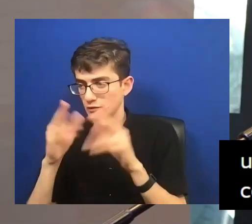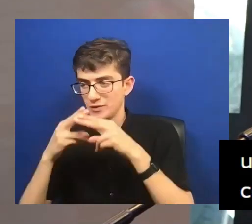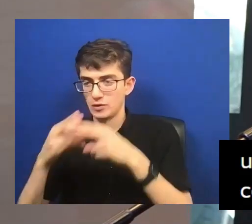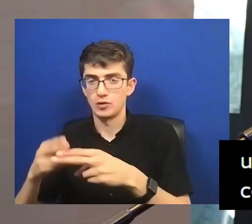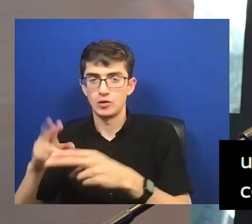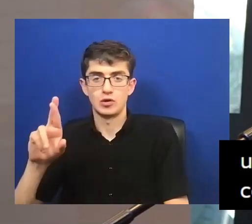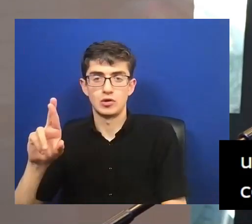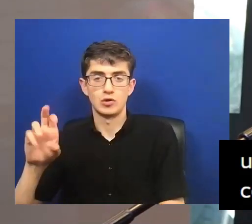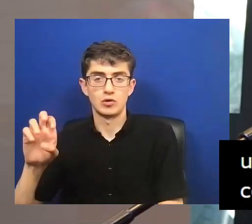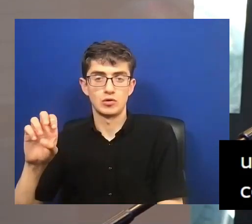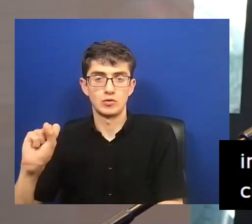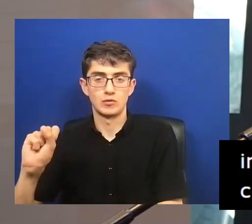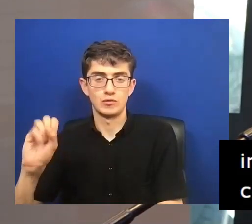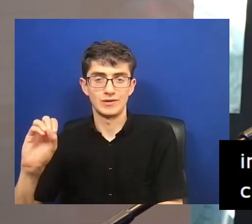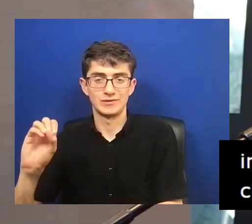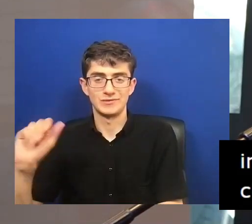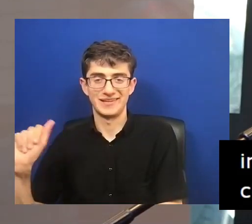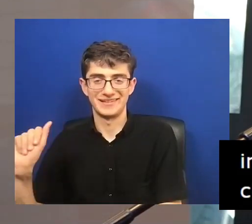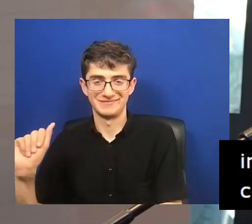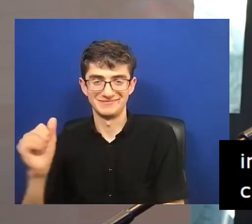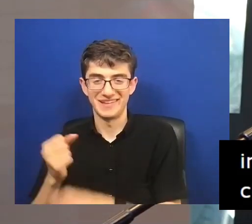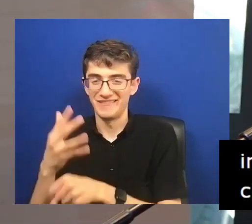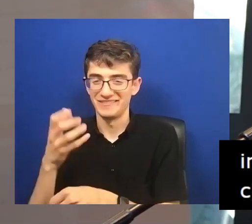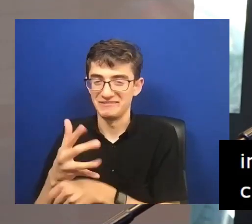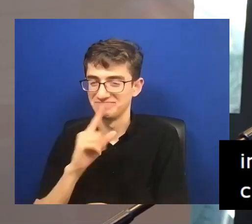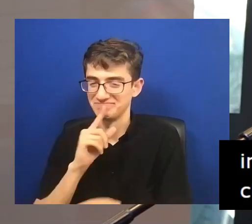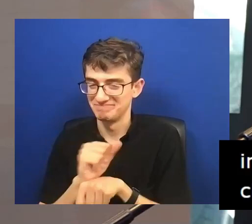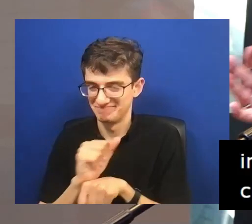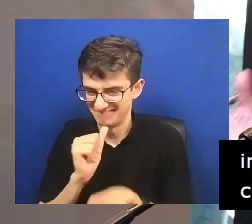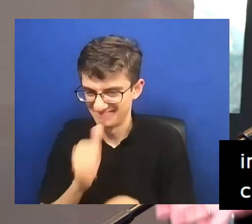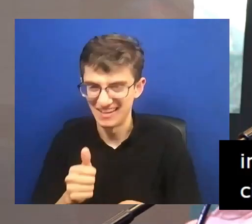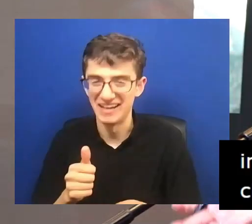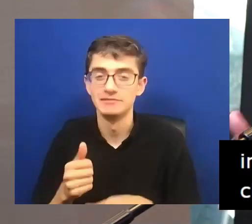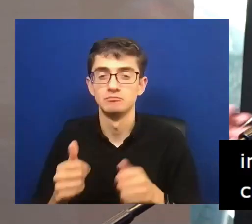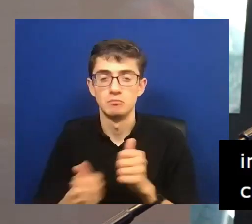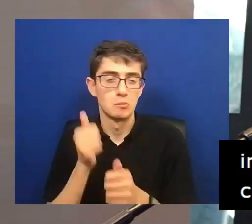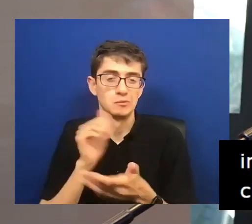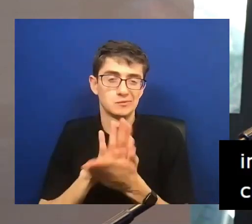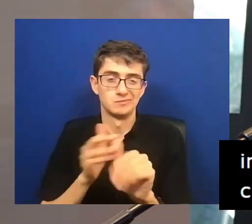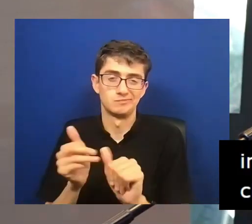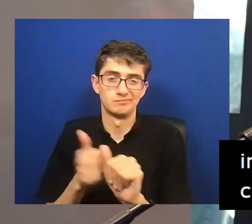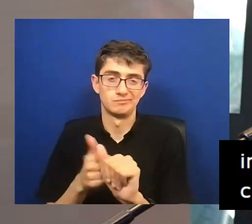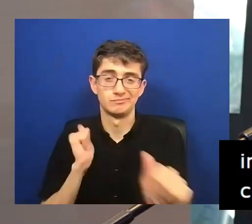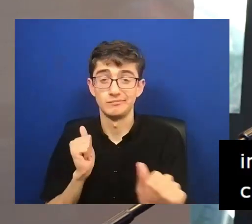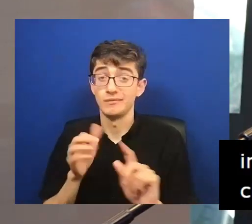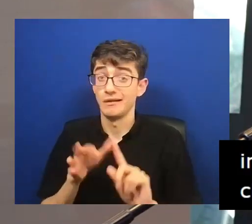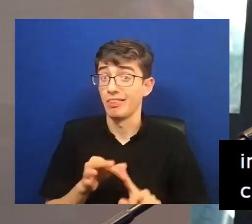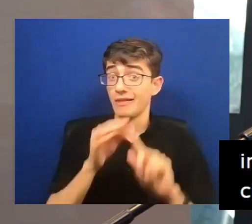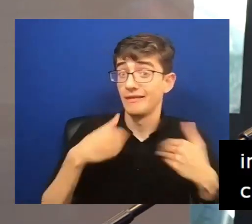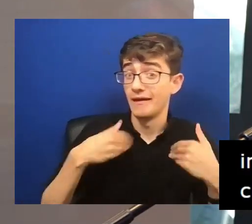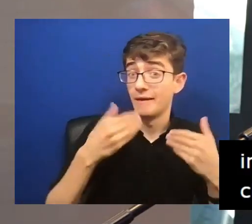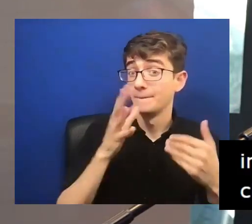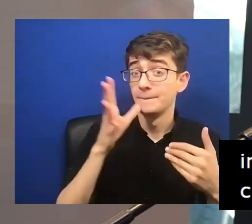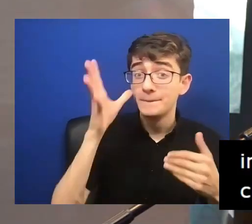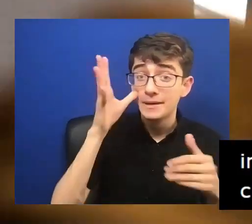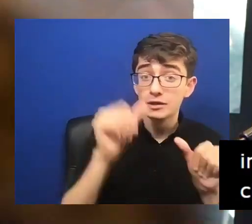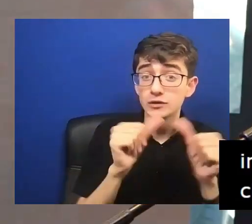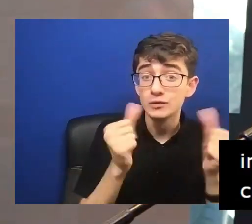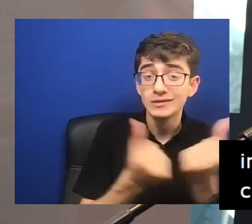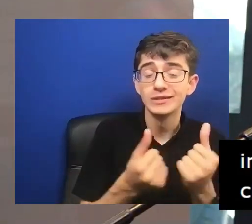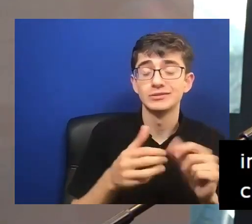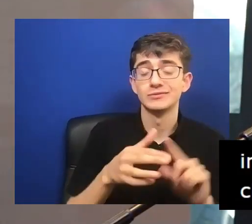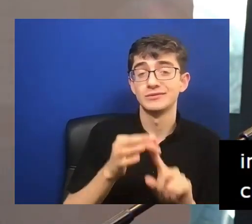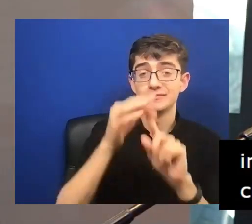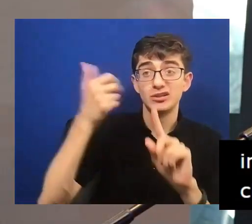happen every 5 years. The schools are, in many cases, way behind unless there are parents' association or special grants that the principals are smart enough to